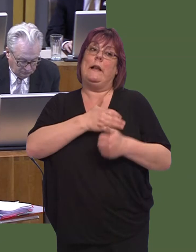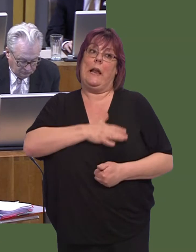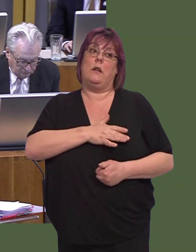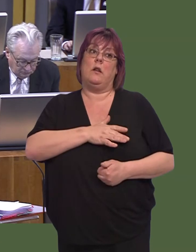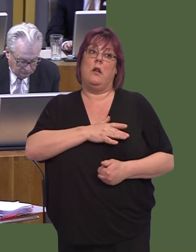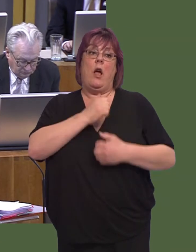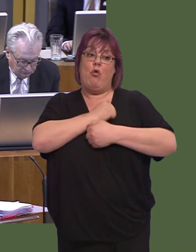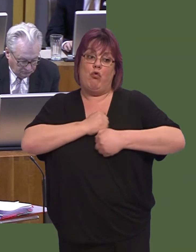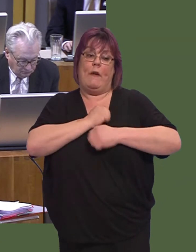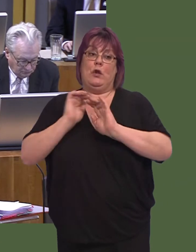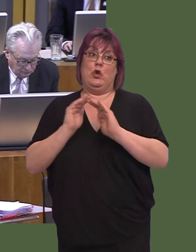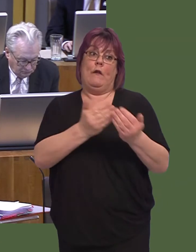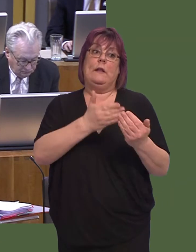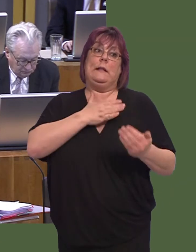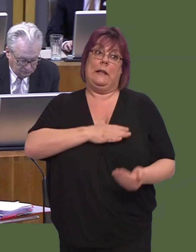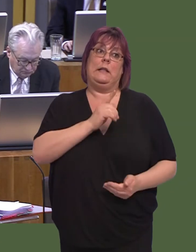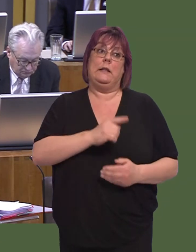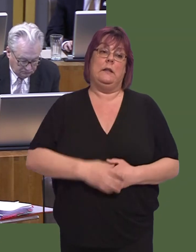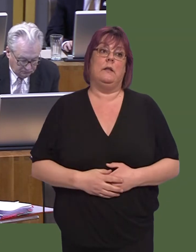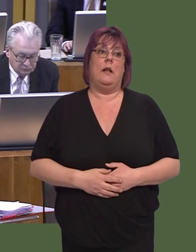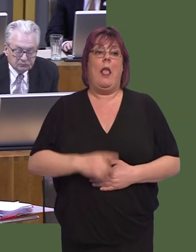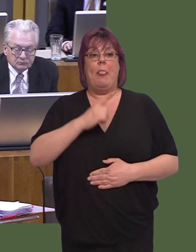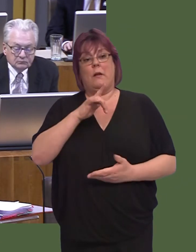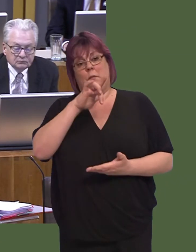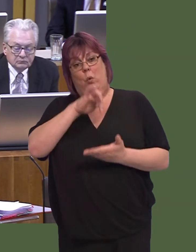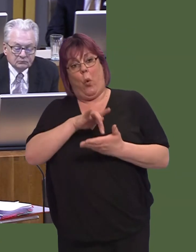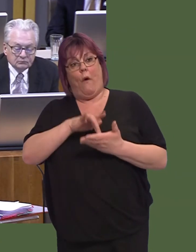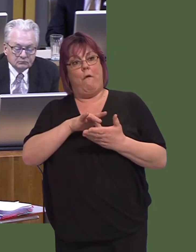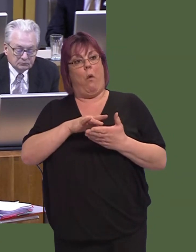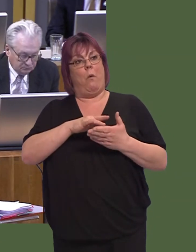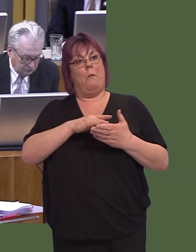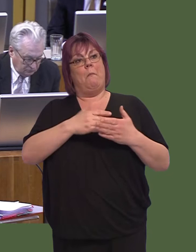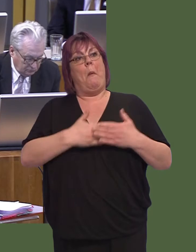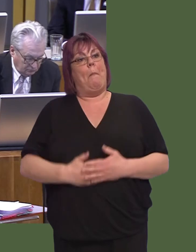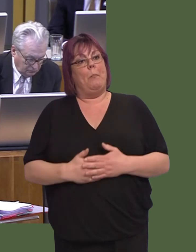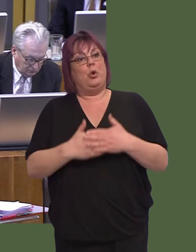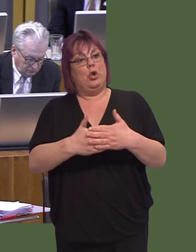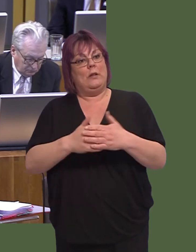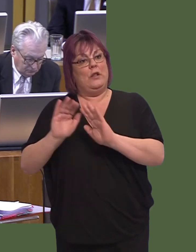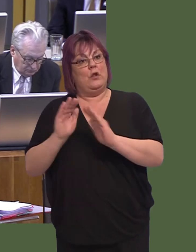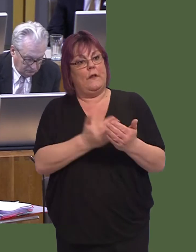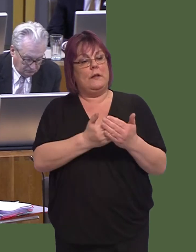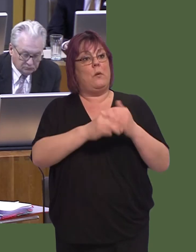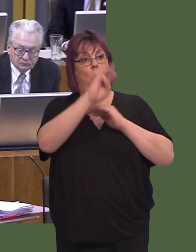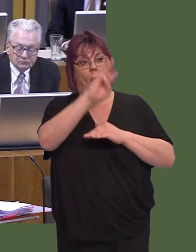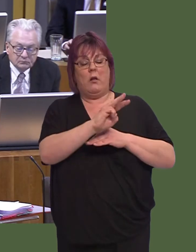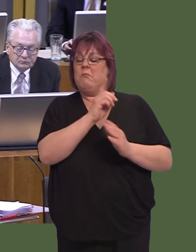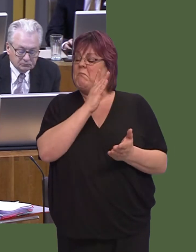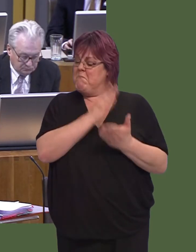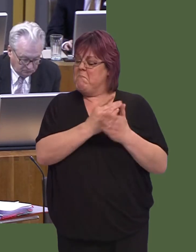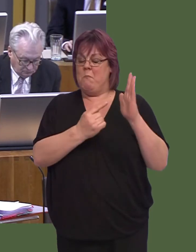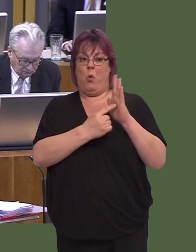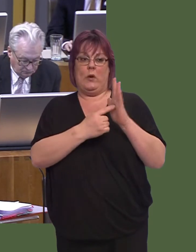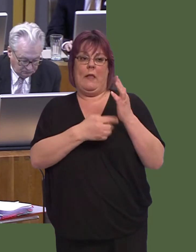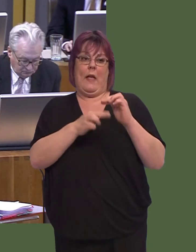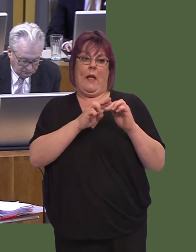bereavement services are available. It is now part of the core part of maternity services in Wales, and that is something I think it's hugely important for